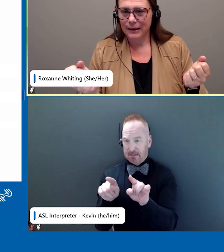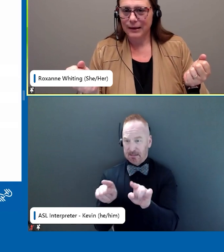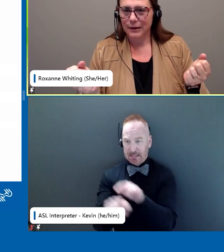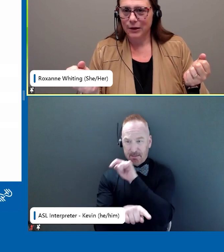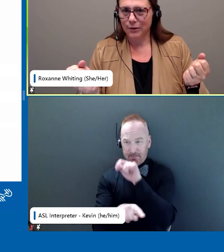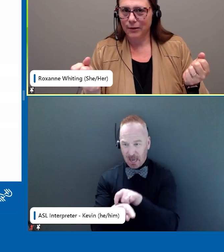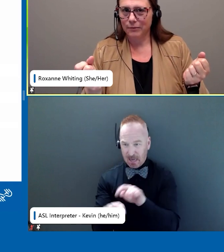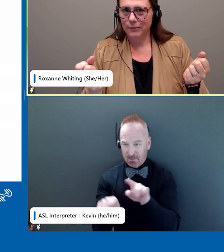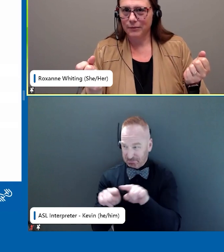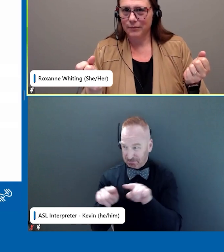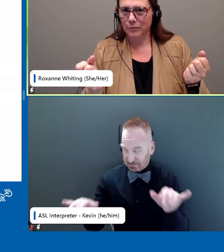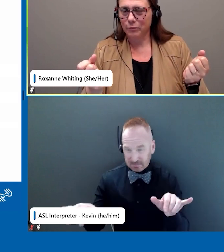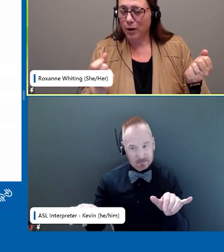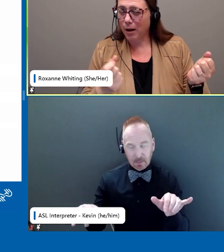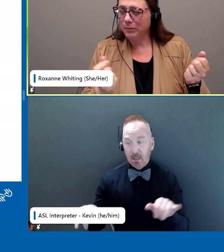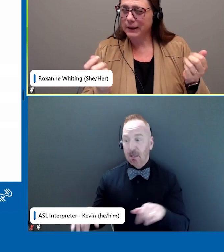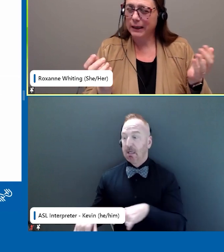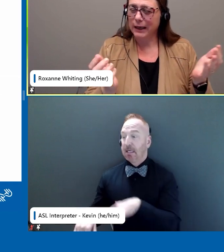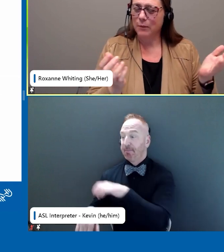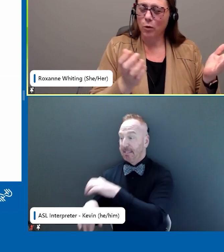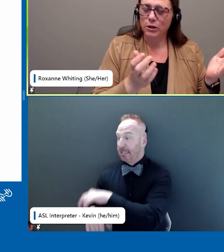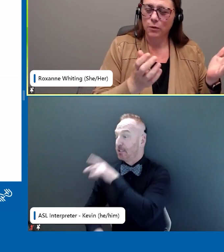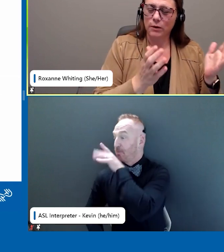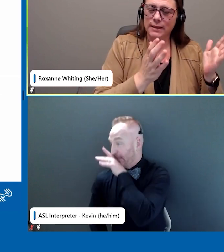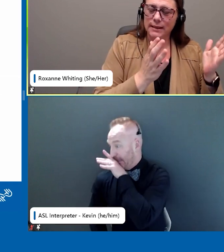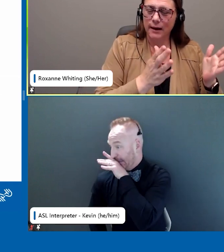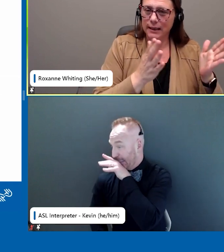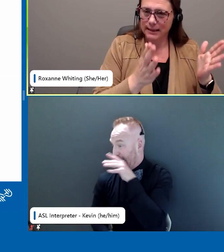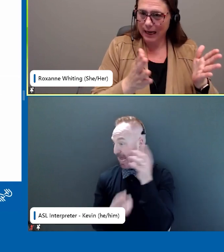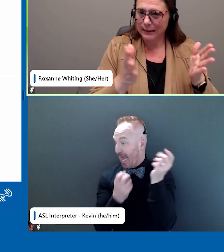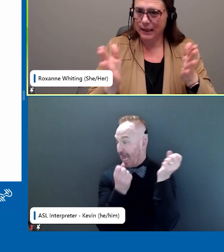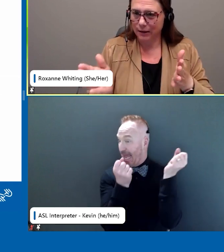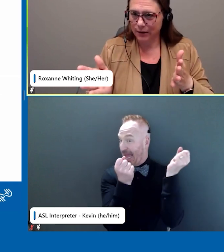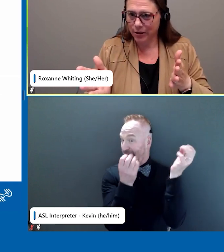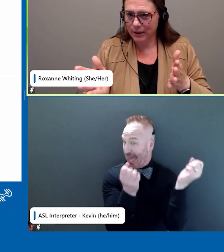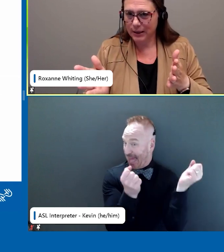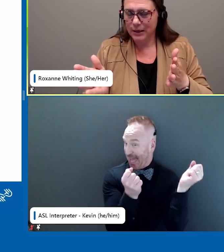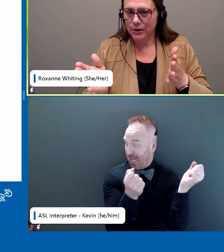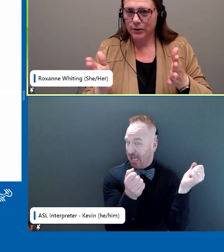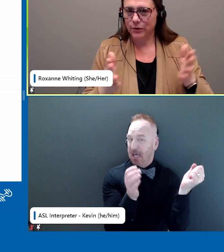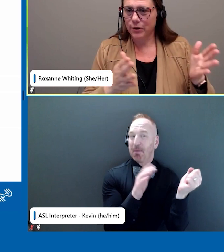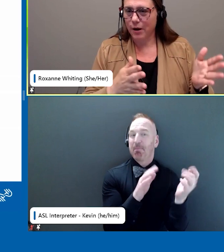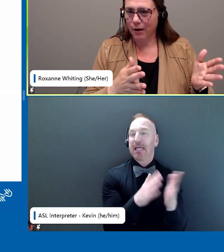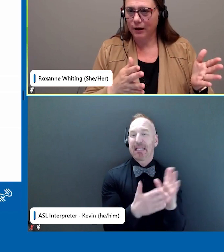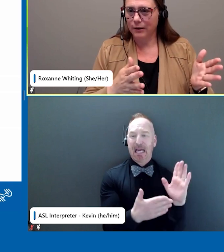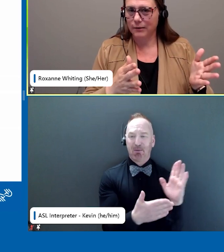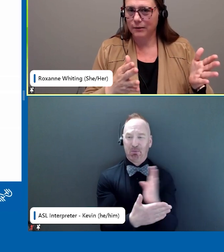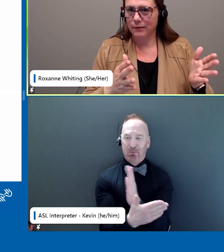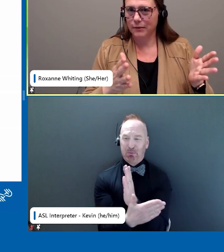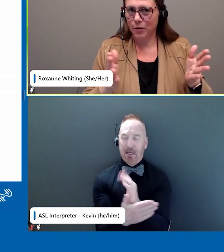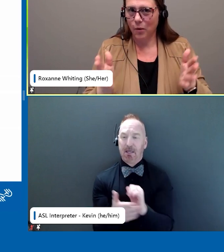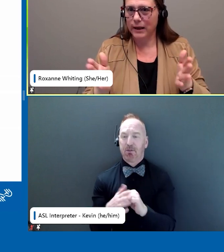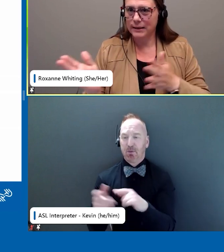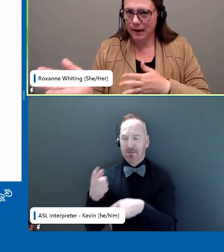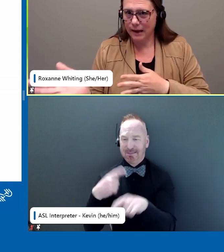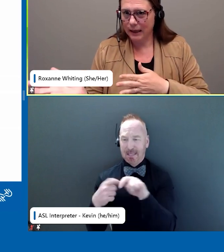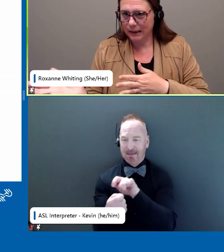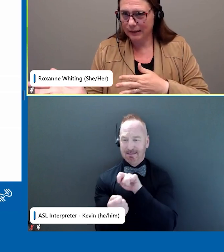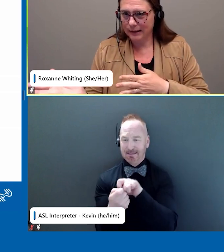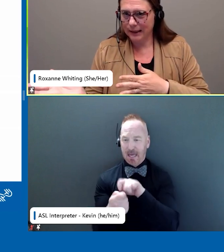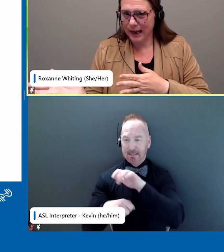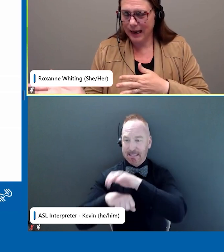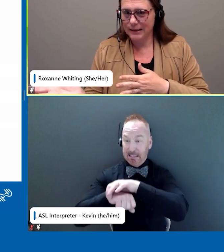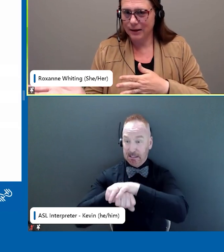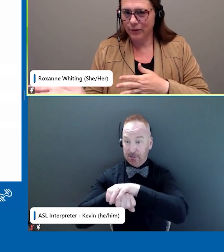ASL, you're probably leaning more towards signed exact English. So you're not quite